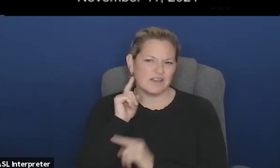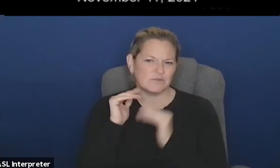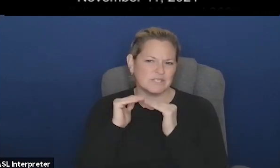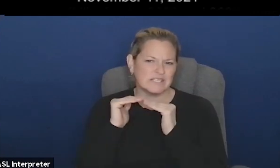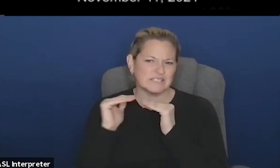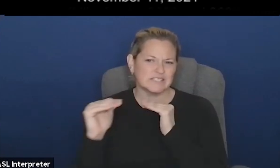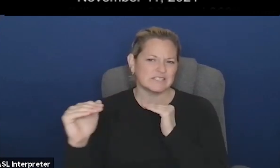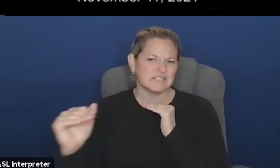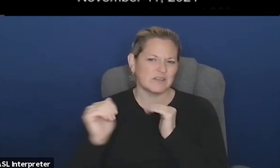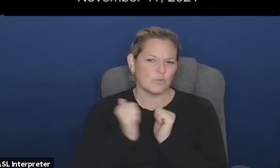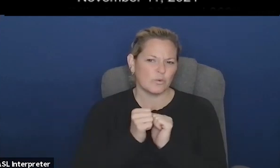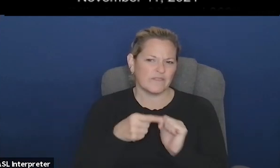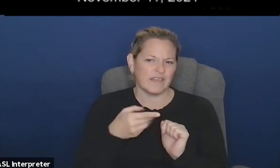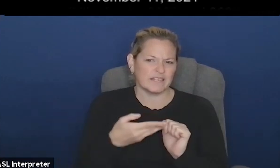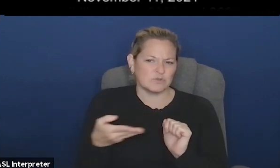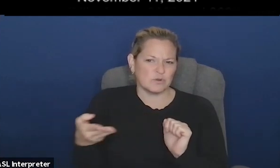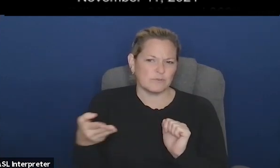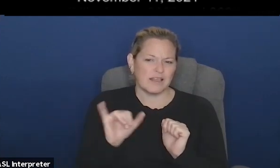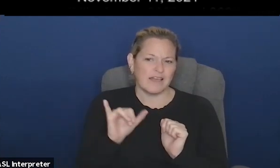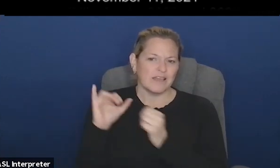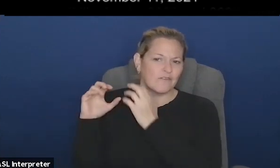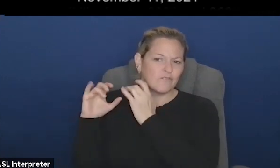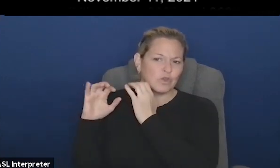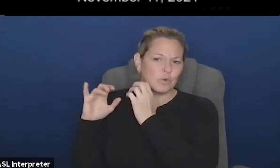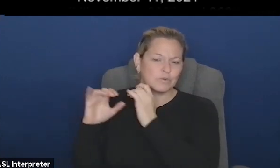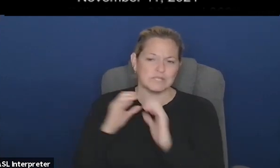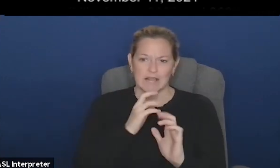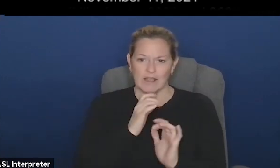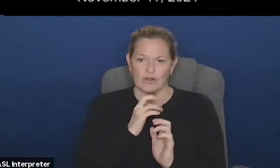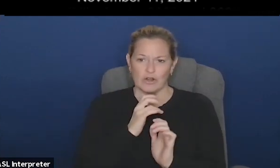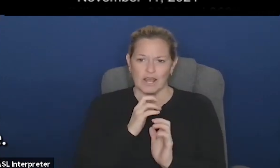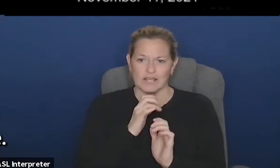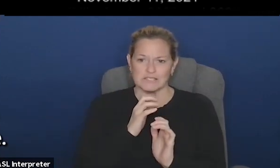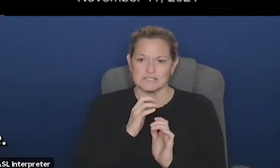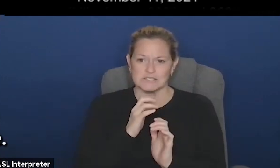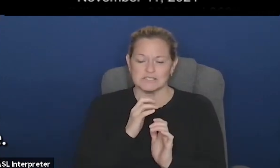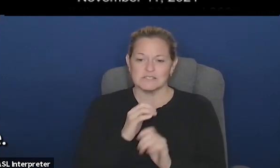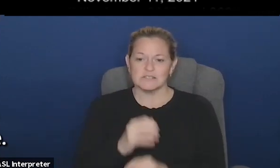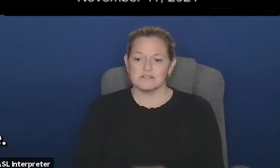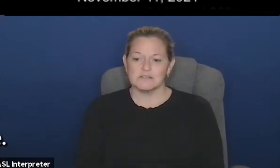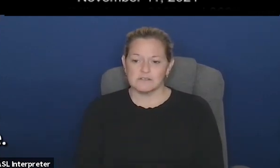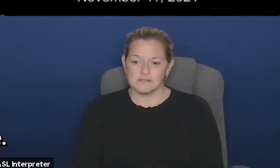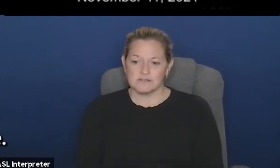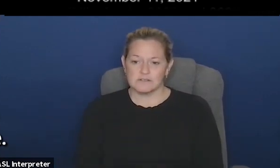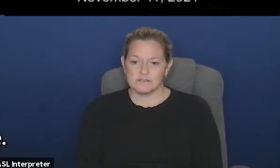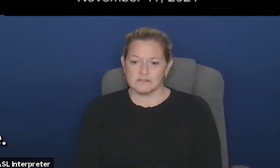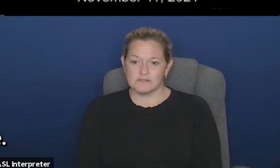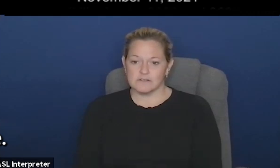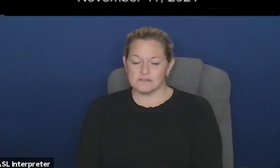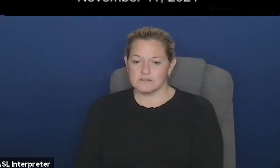with the instruments, such as the flute, clarinet, etc.? Sòley, do you want to take that since you did a lot of the work on the